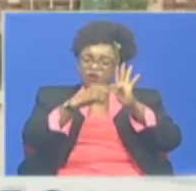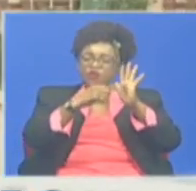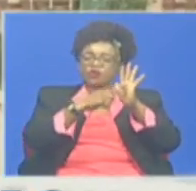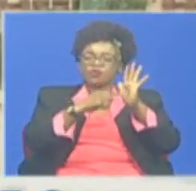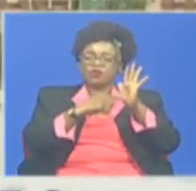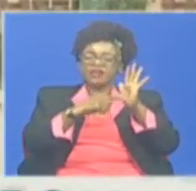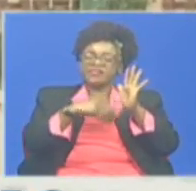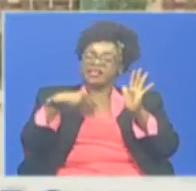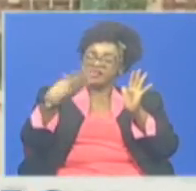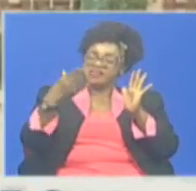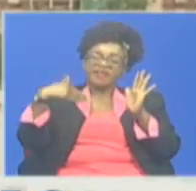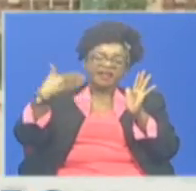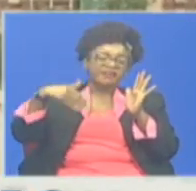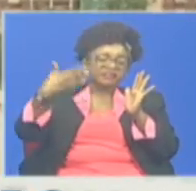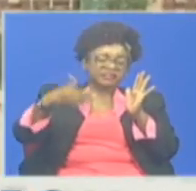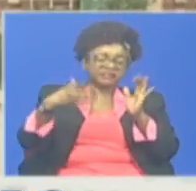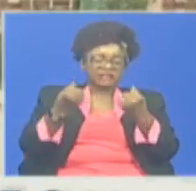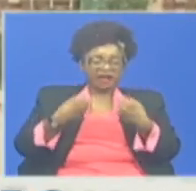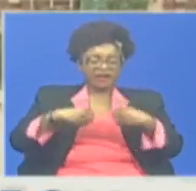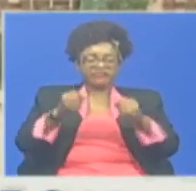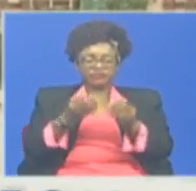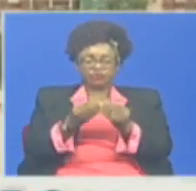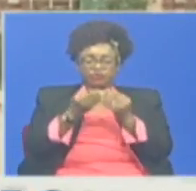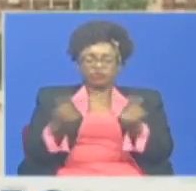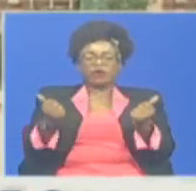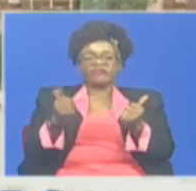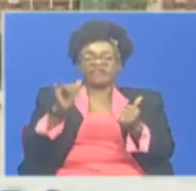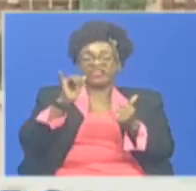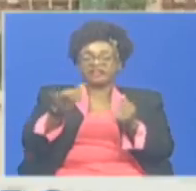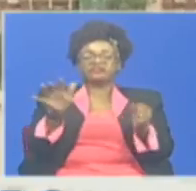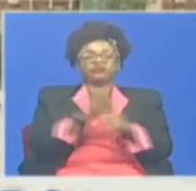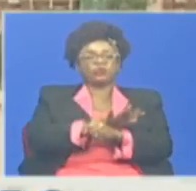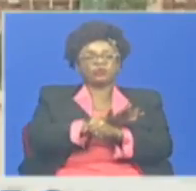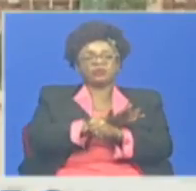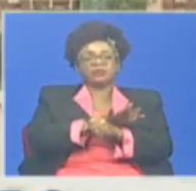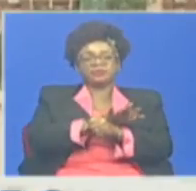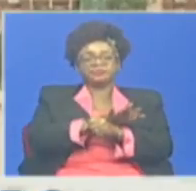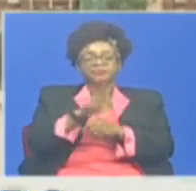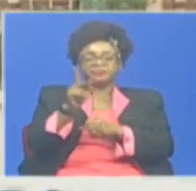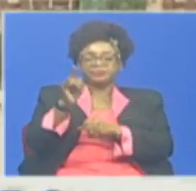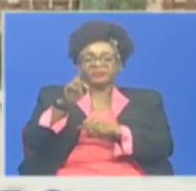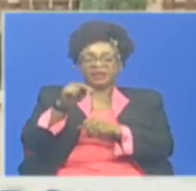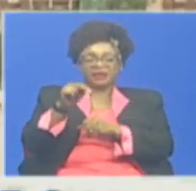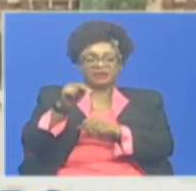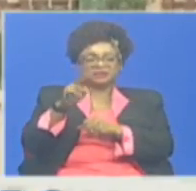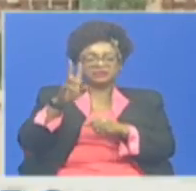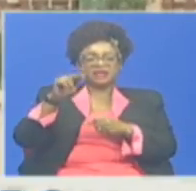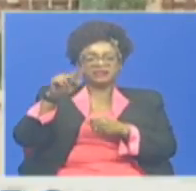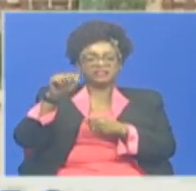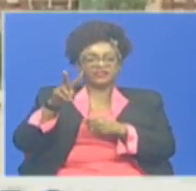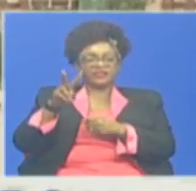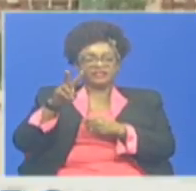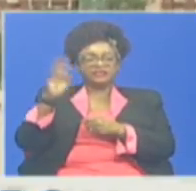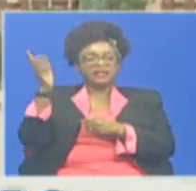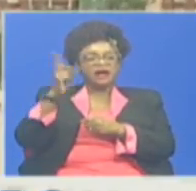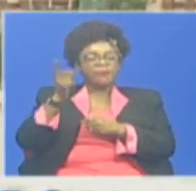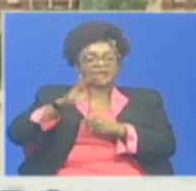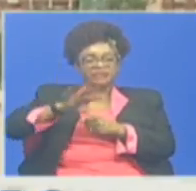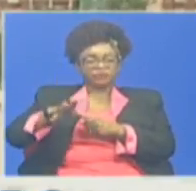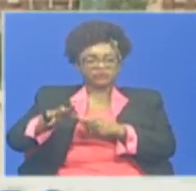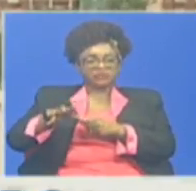basis in an effort to win the war completely. Kennedy Mureithi, NTV in Nairobi County.